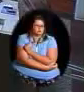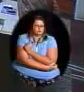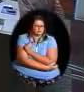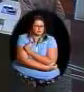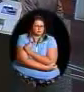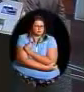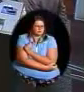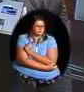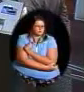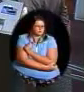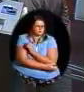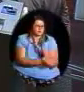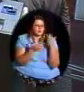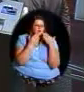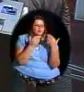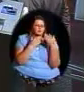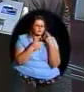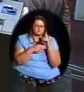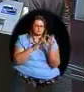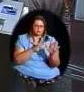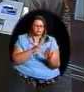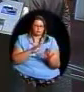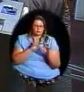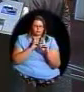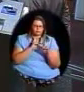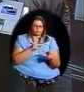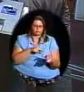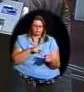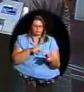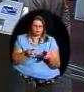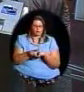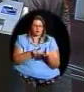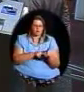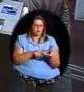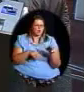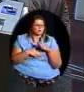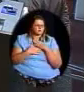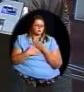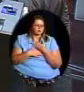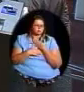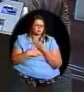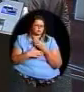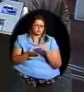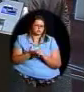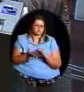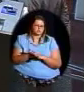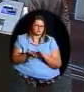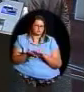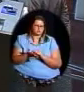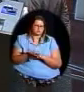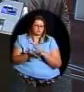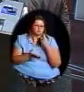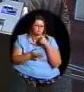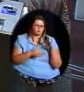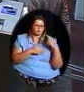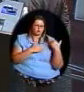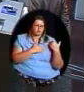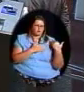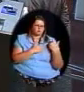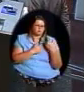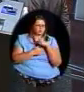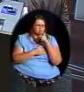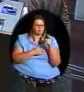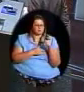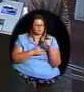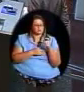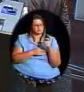Many thanks for an excellent report. I also appreciate the documentation of accountability, because I think, as you